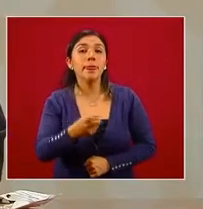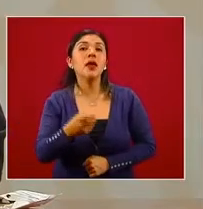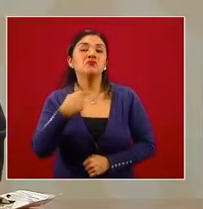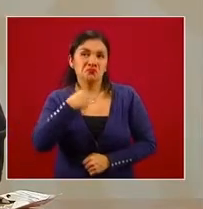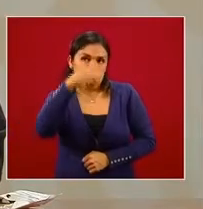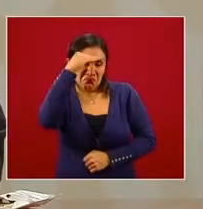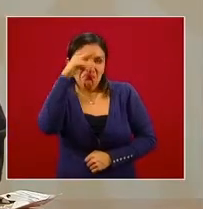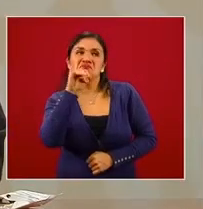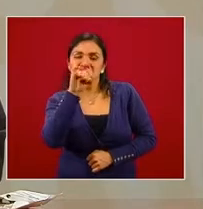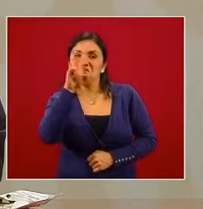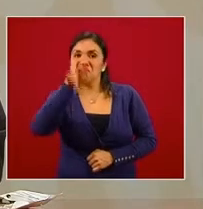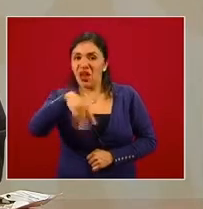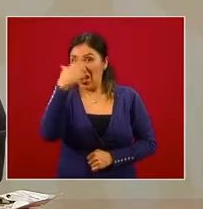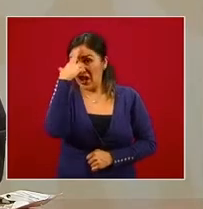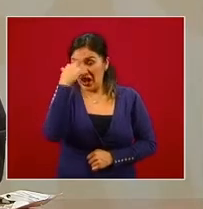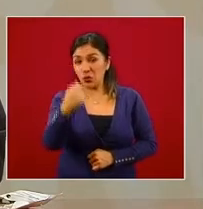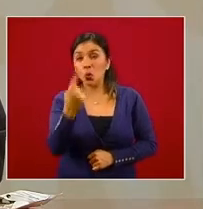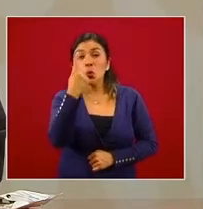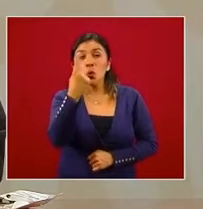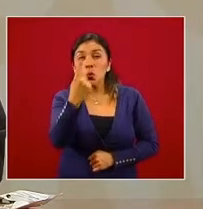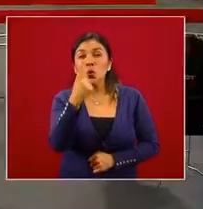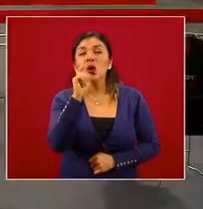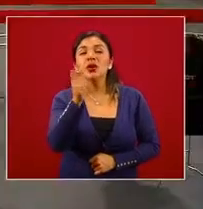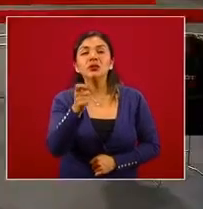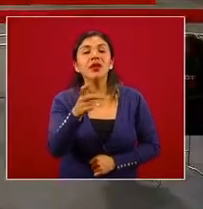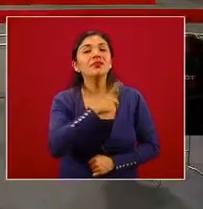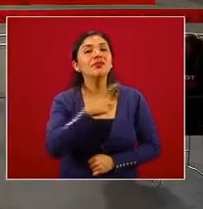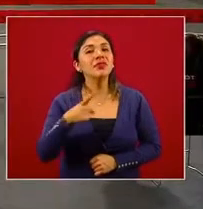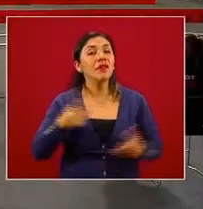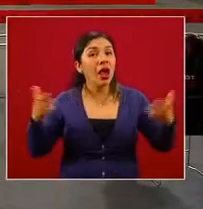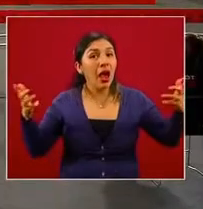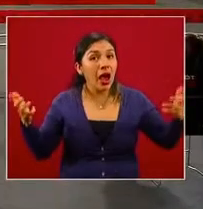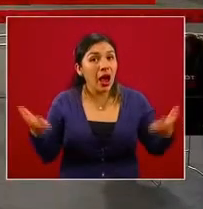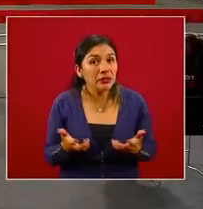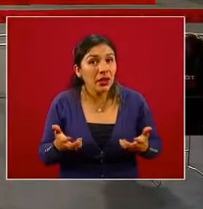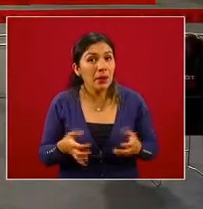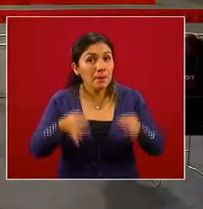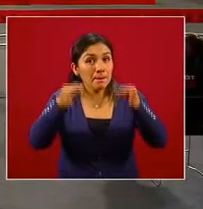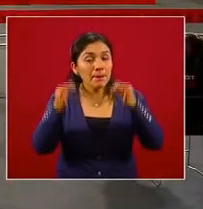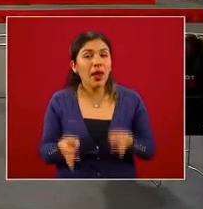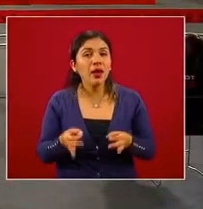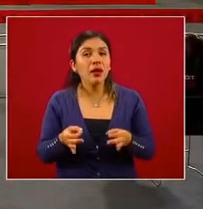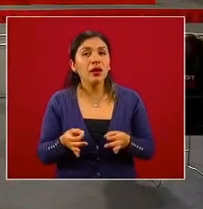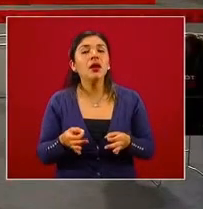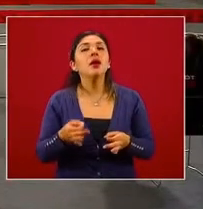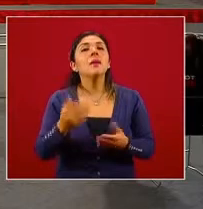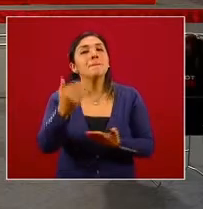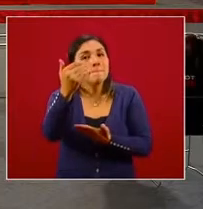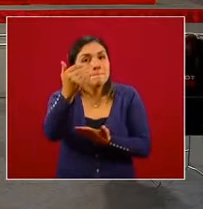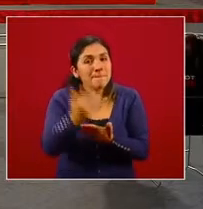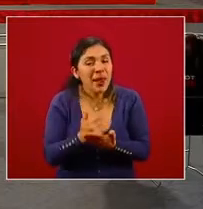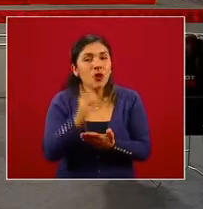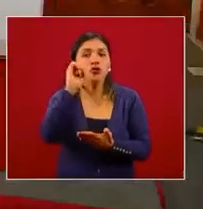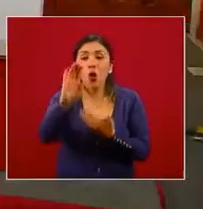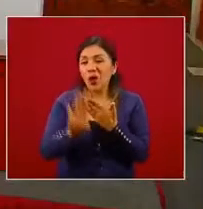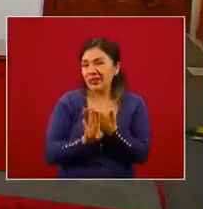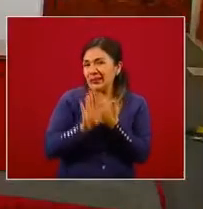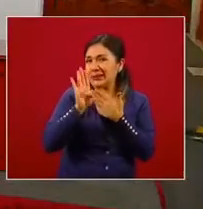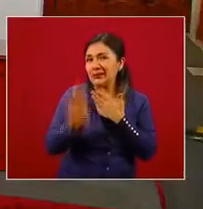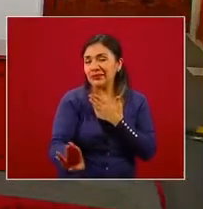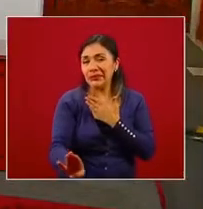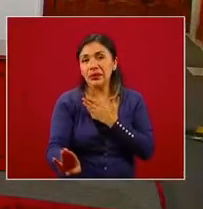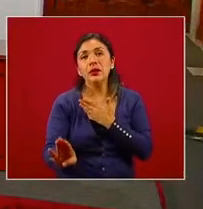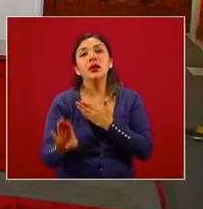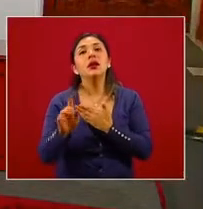Madame Governor of Sonora, the challenge is how do we manage